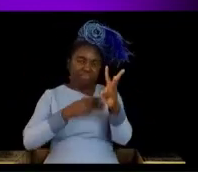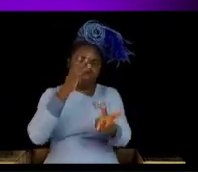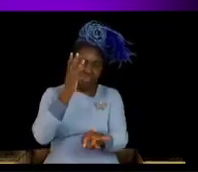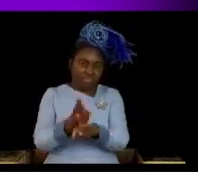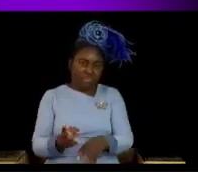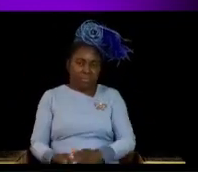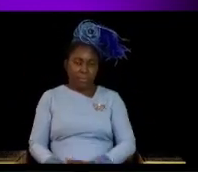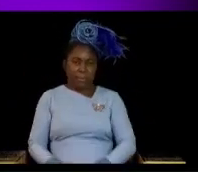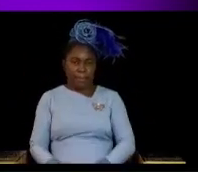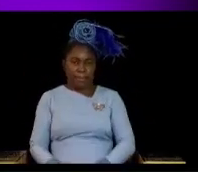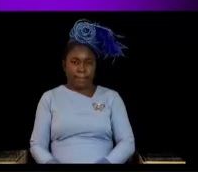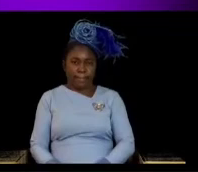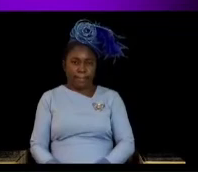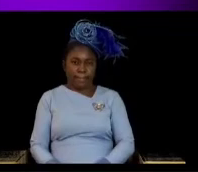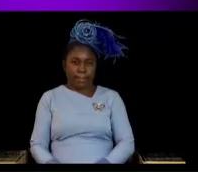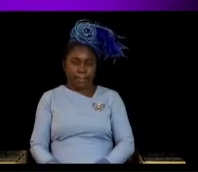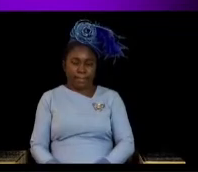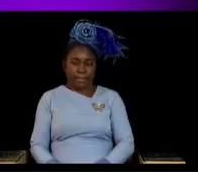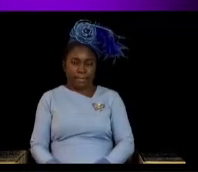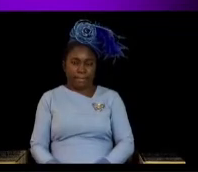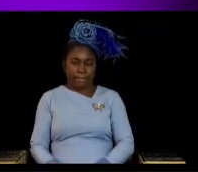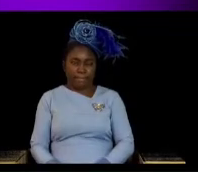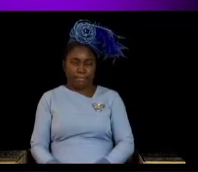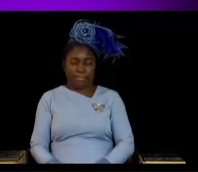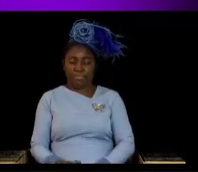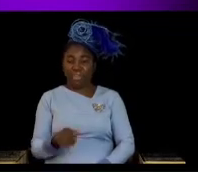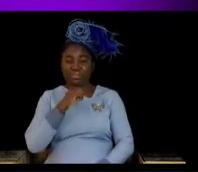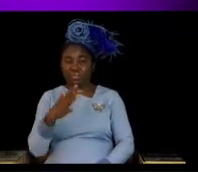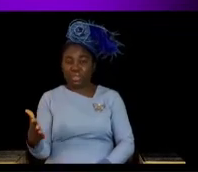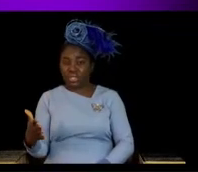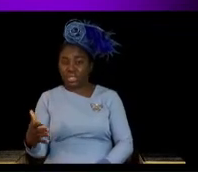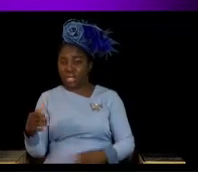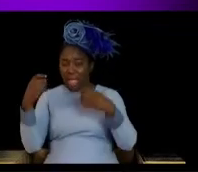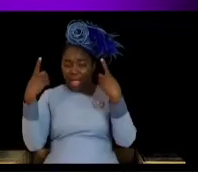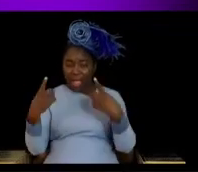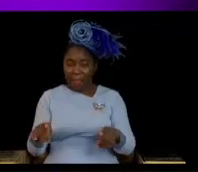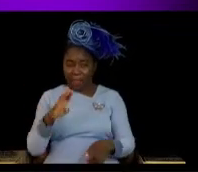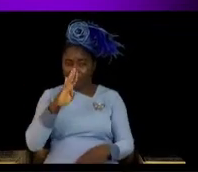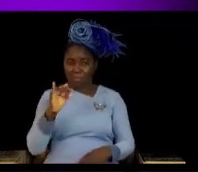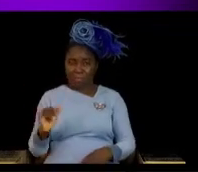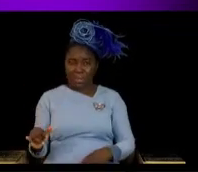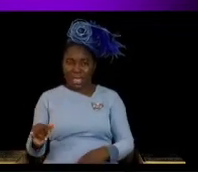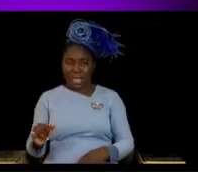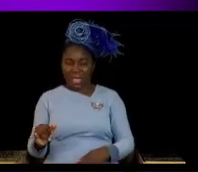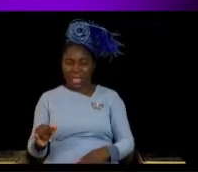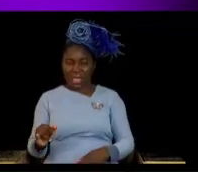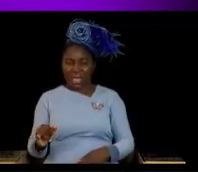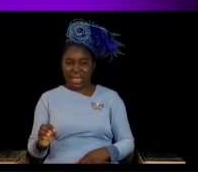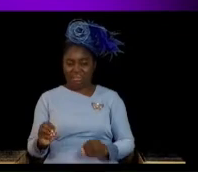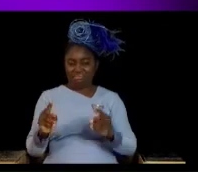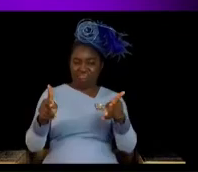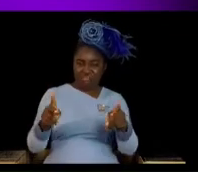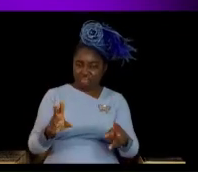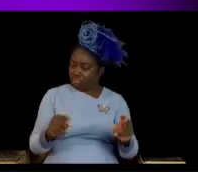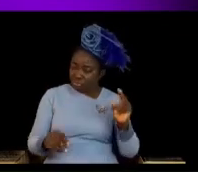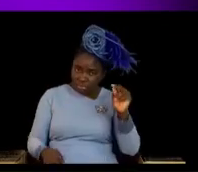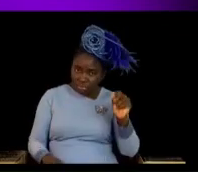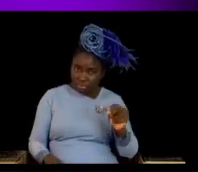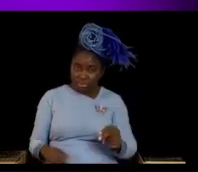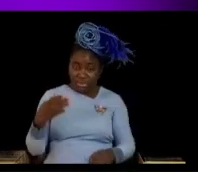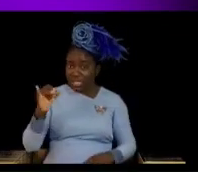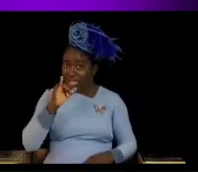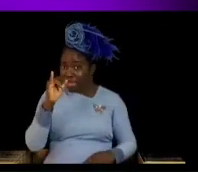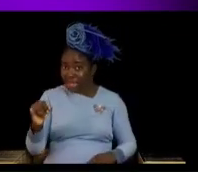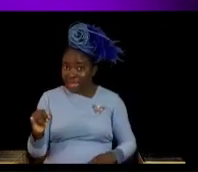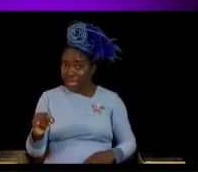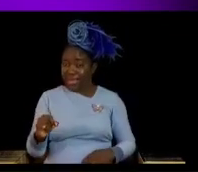world. Nothing happens by chance. There is an invisible society of stories behind